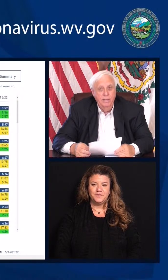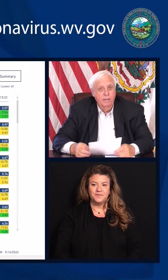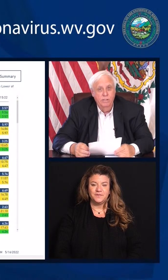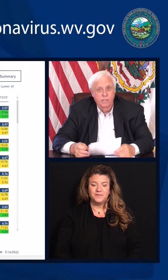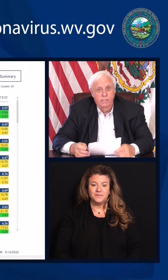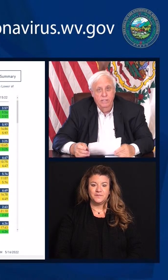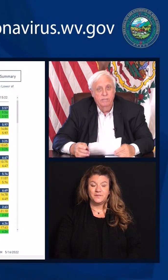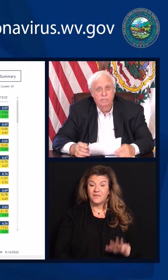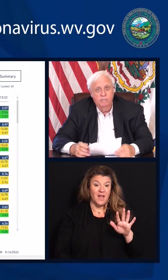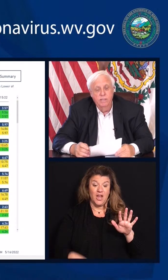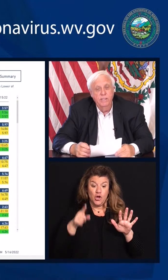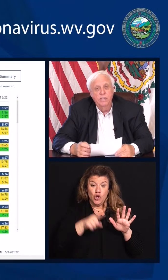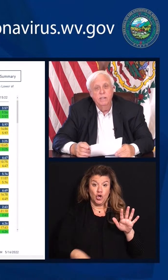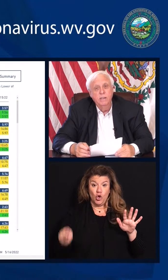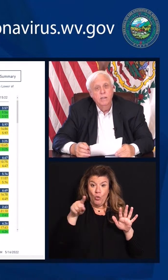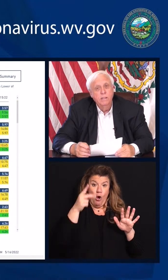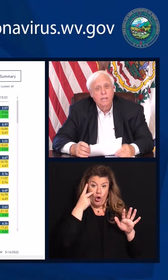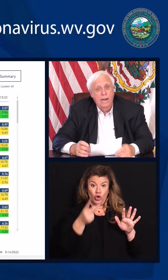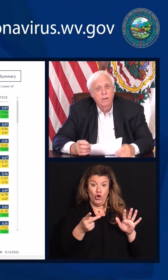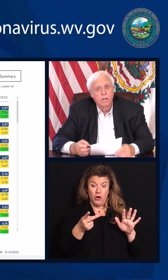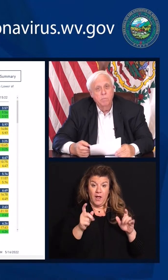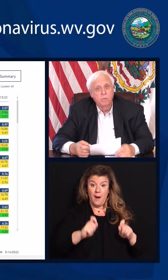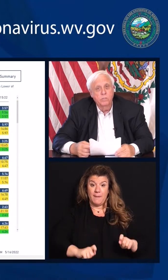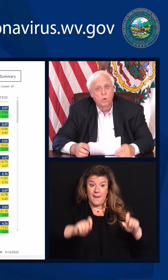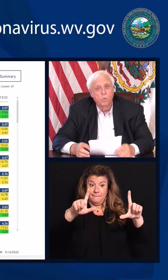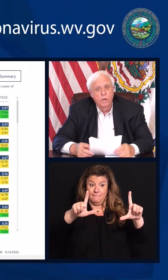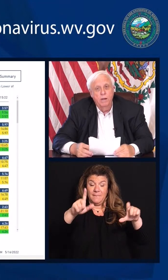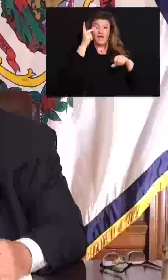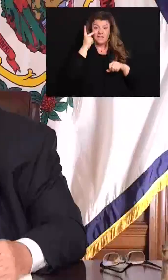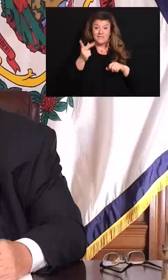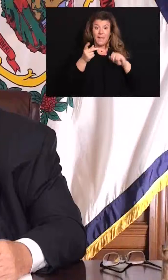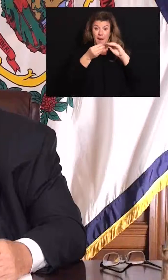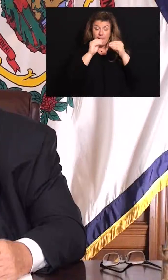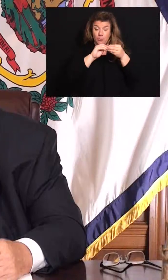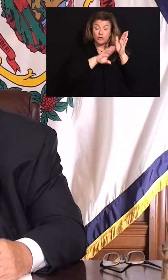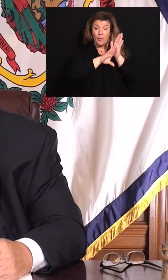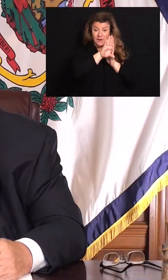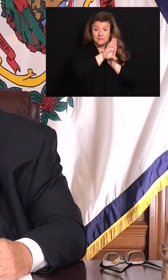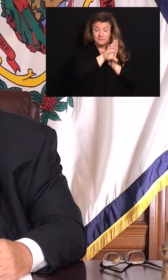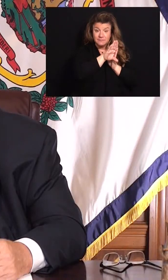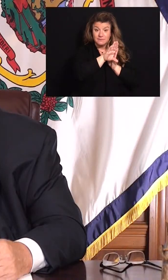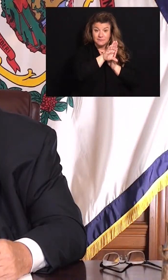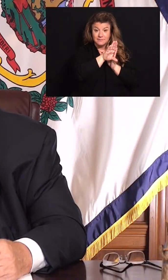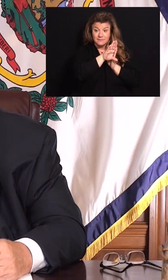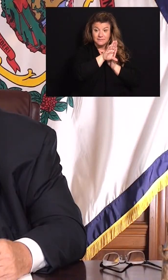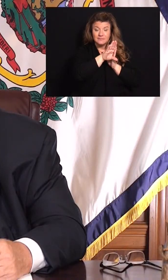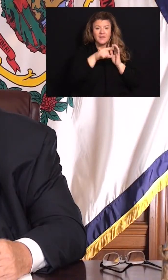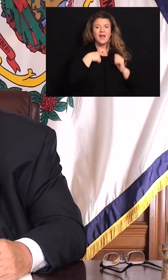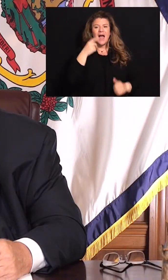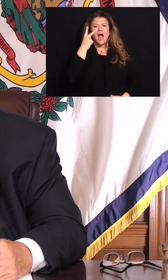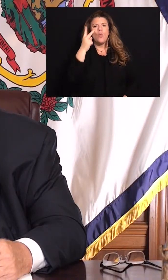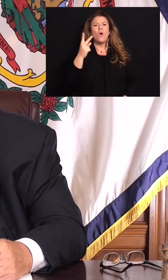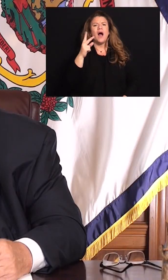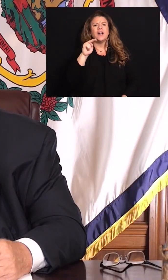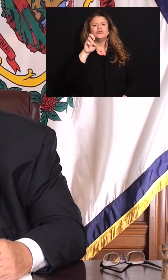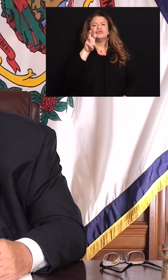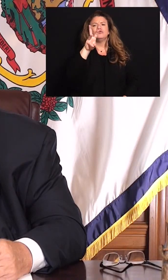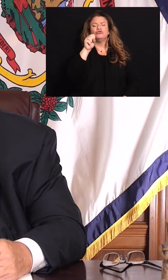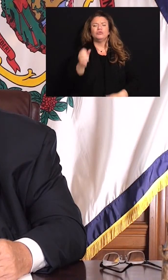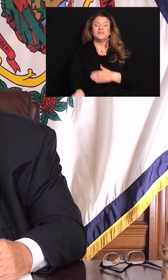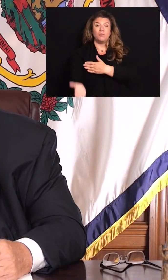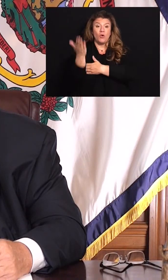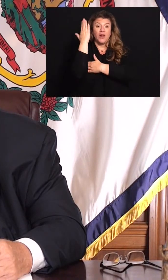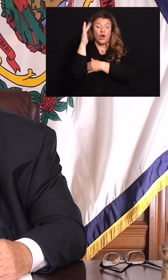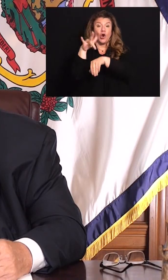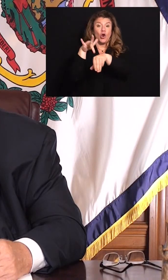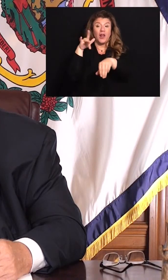Anybody can look at this and see that our numbers are going up. I watched a broadcast earlier this morning, very early this morning,